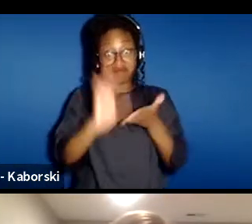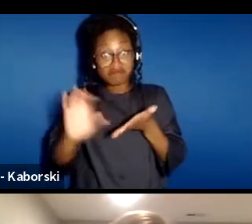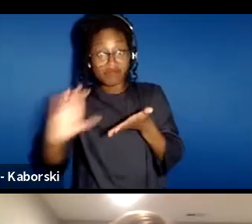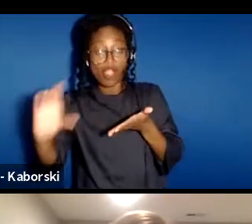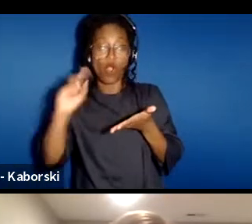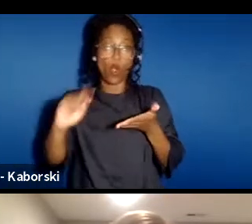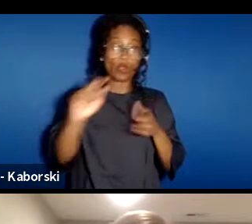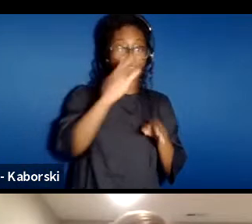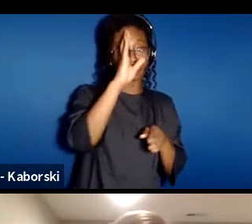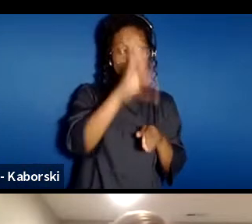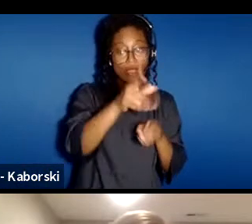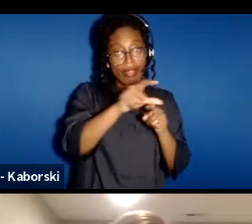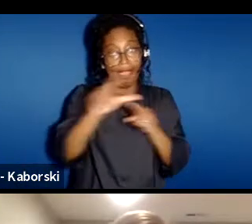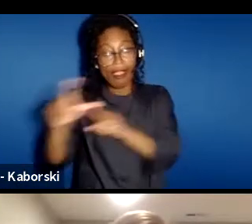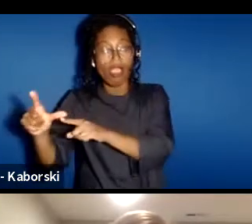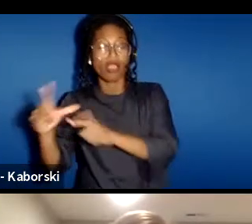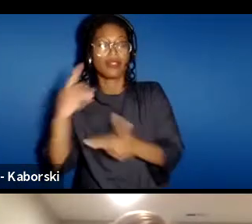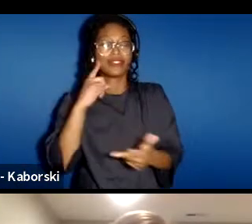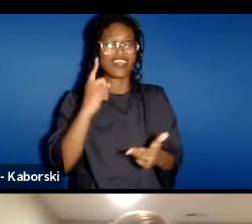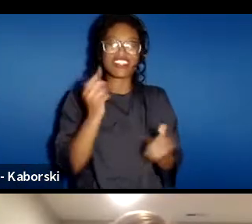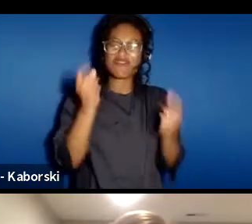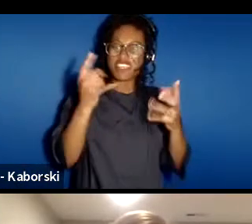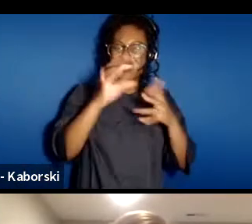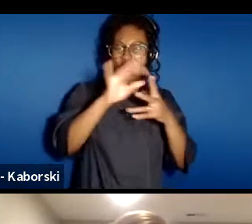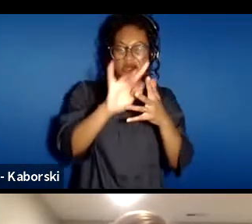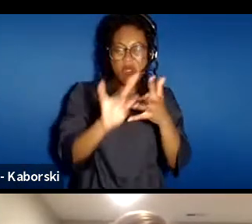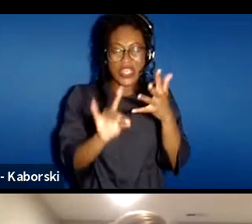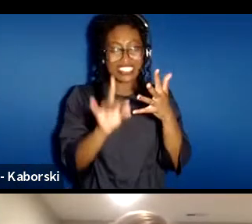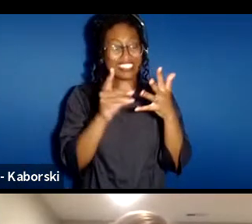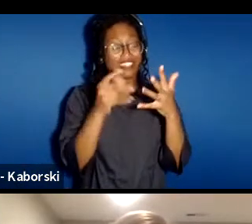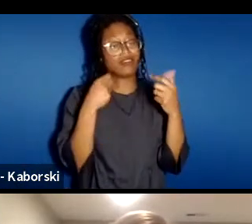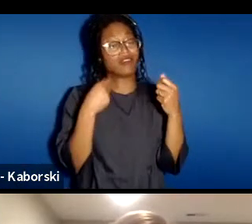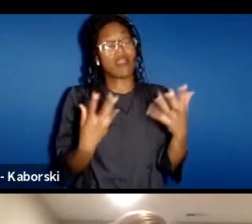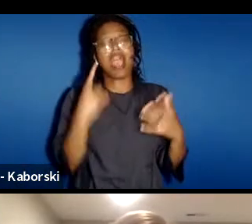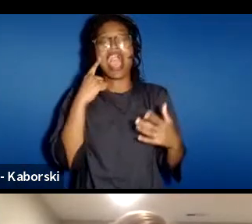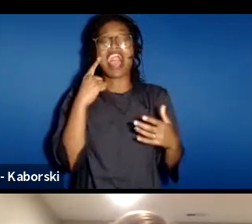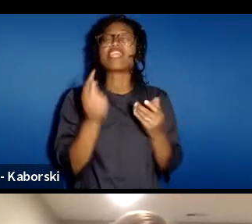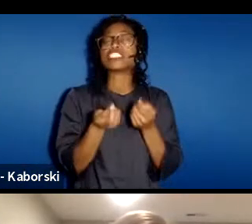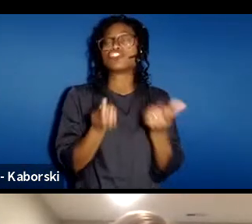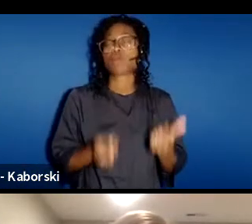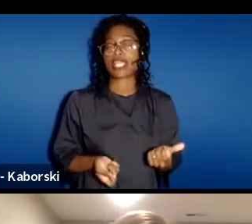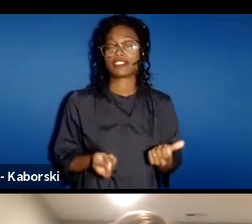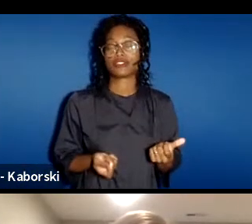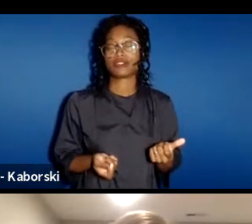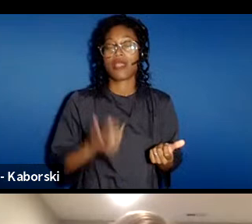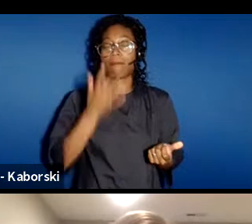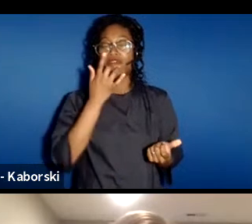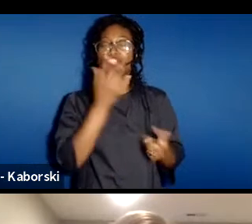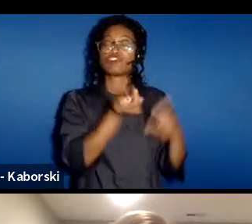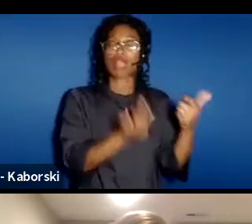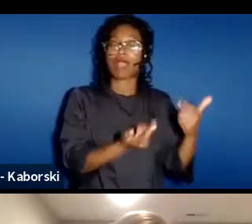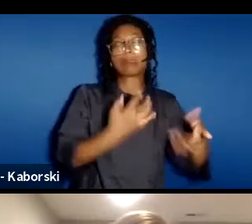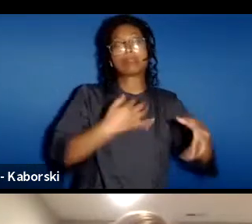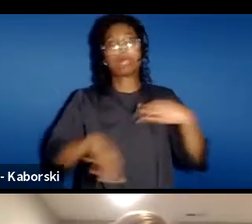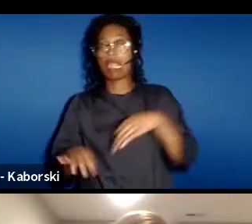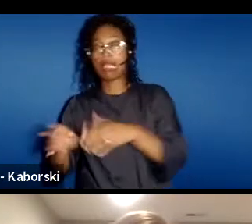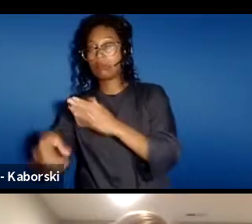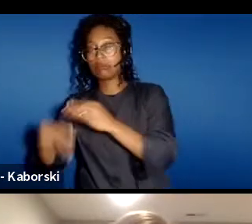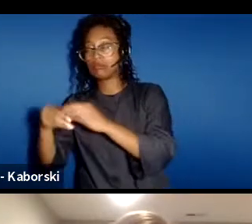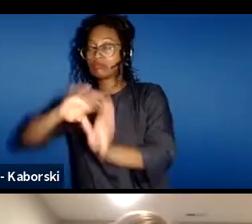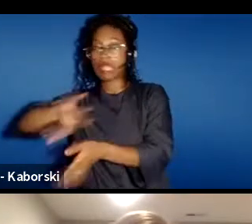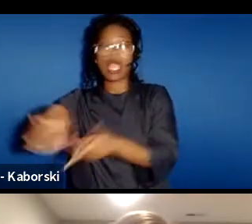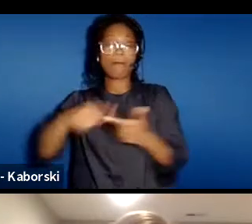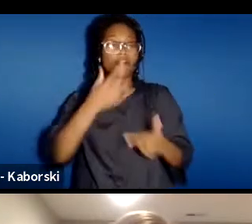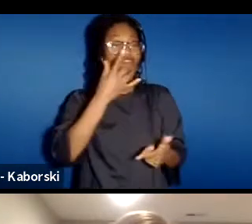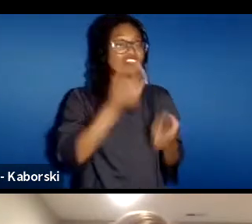think, in my mind, I think of subtraction more than I think of addition. I think when you think about global markets and you're talking about things